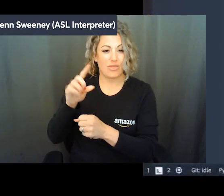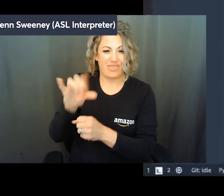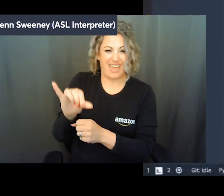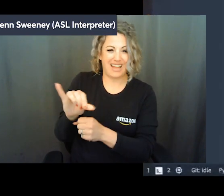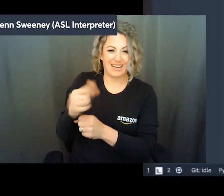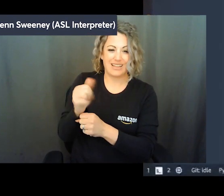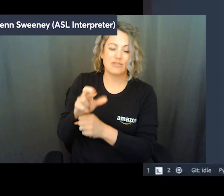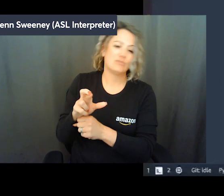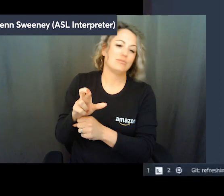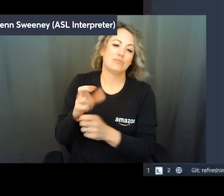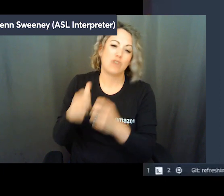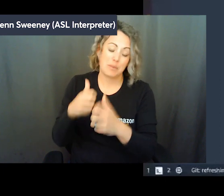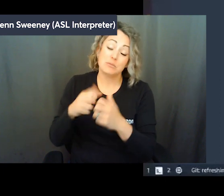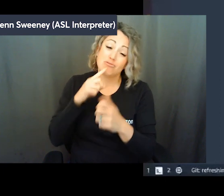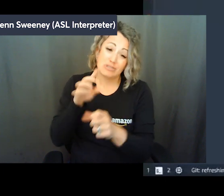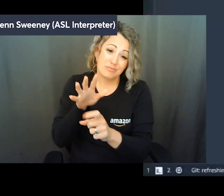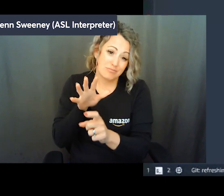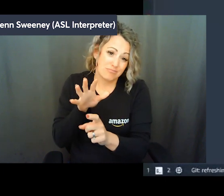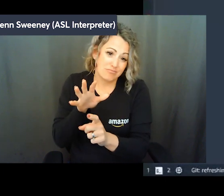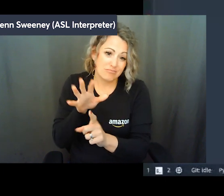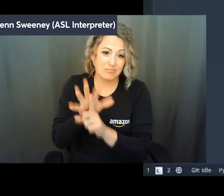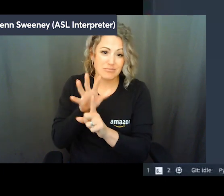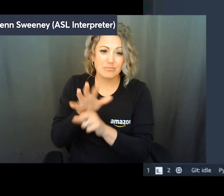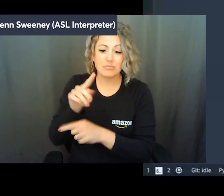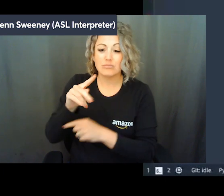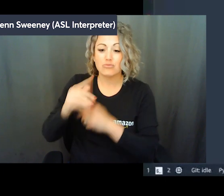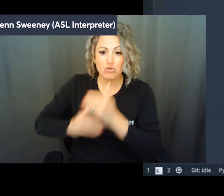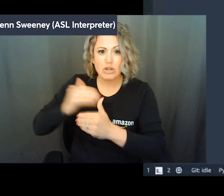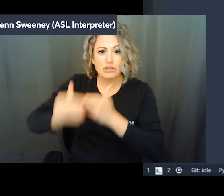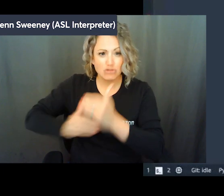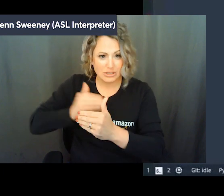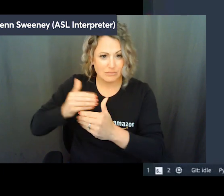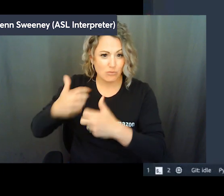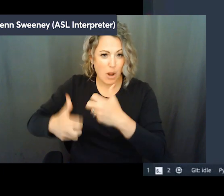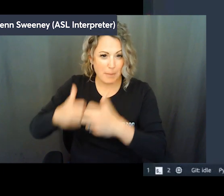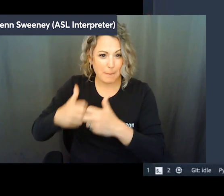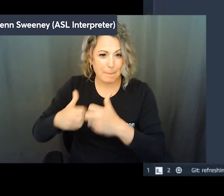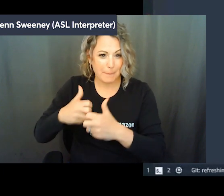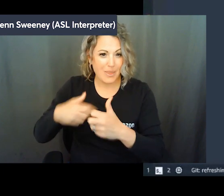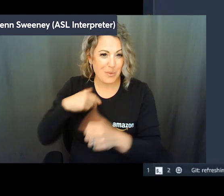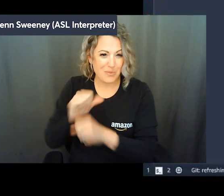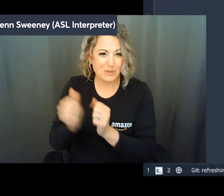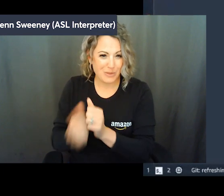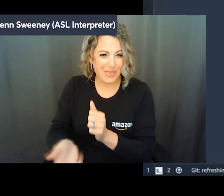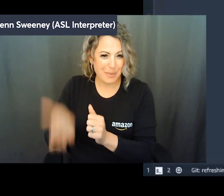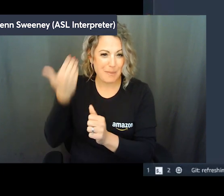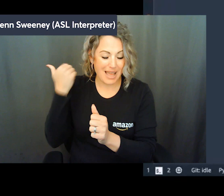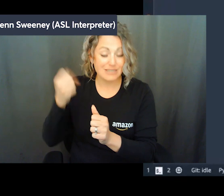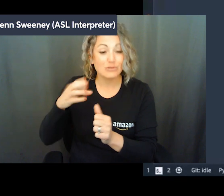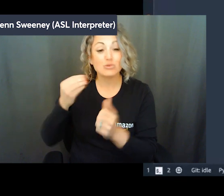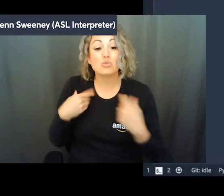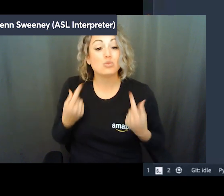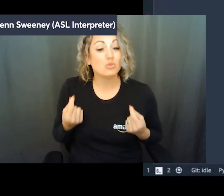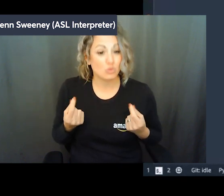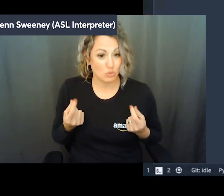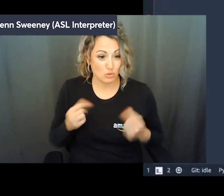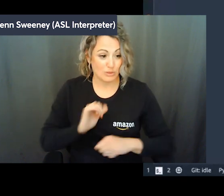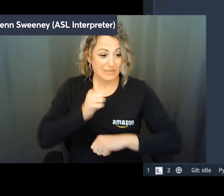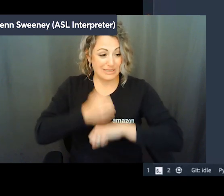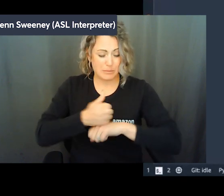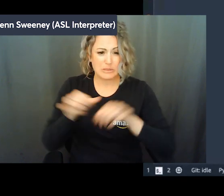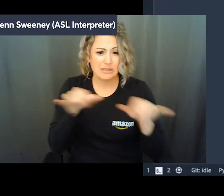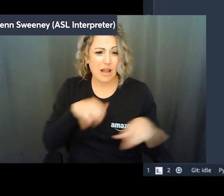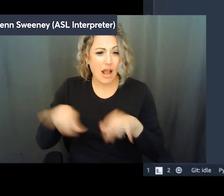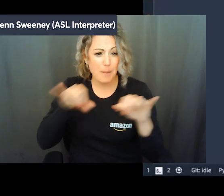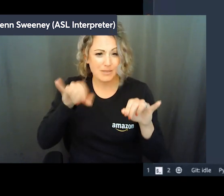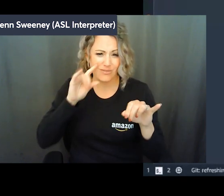a pretty popular regression problem that we worked with in the past. And all I'm doing here is setup that's common to all of SageMaker, whether